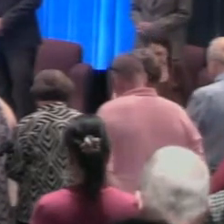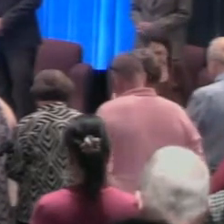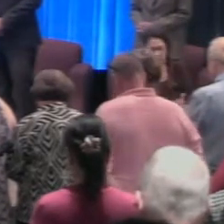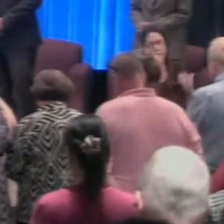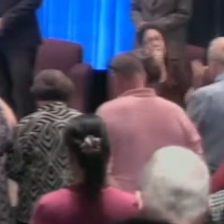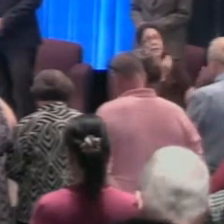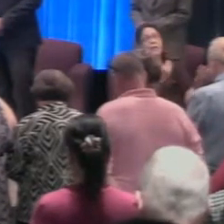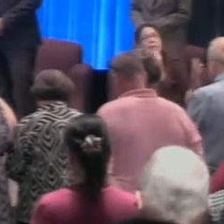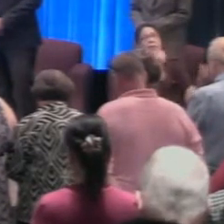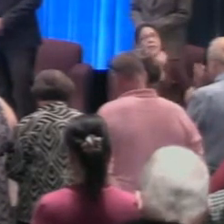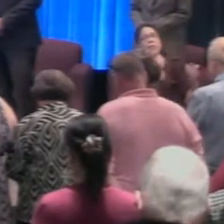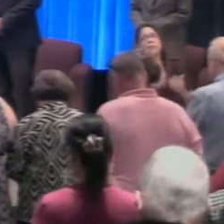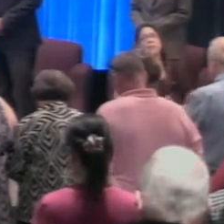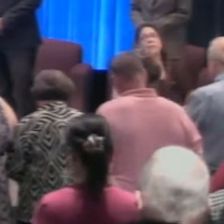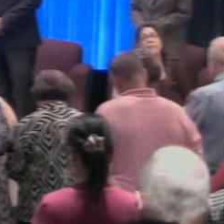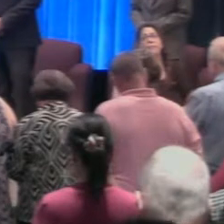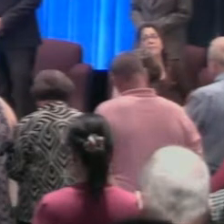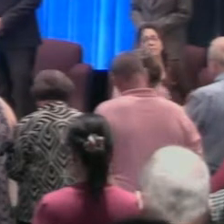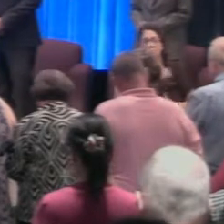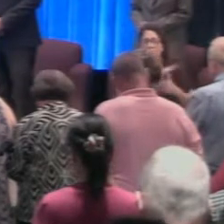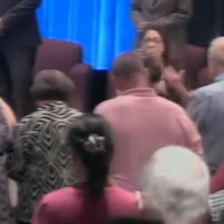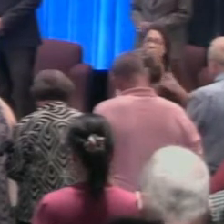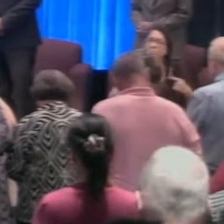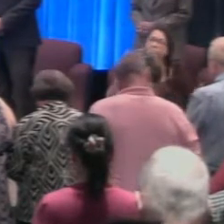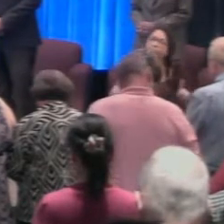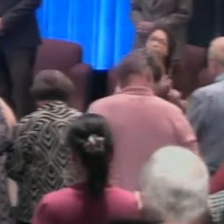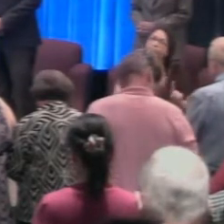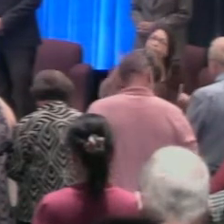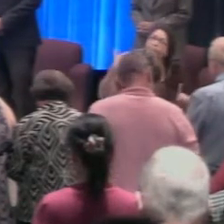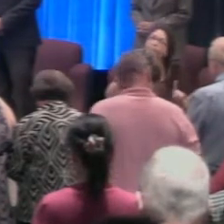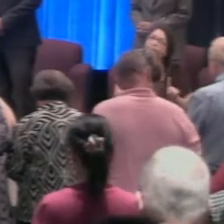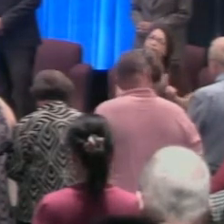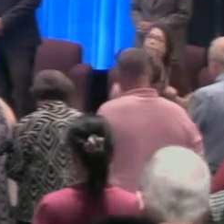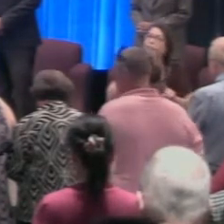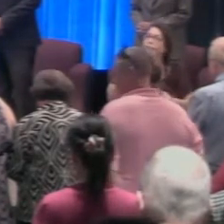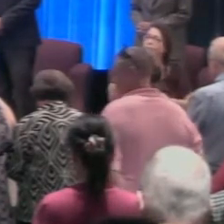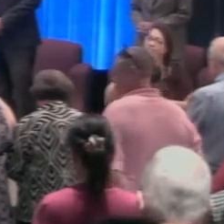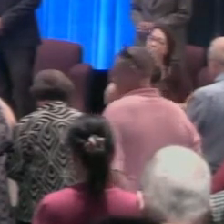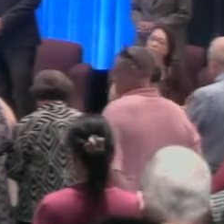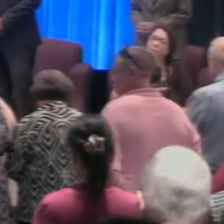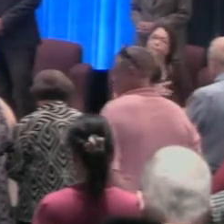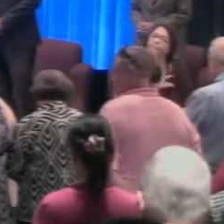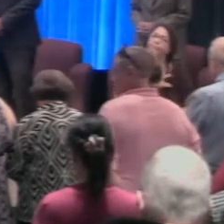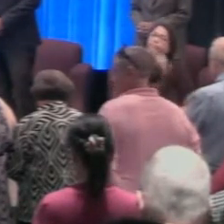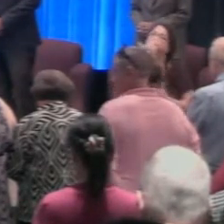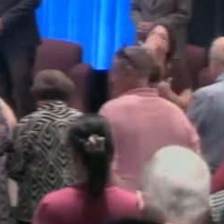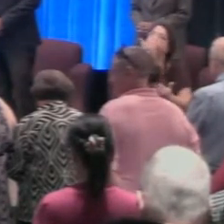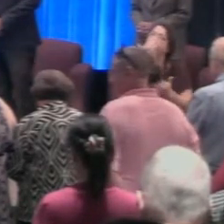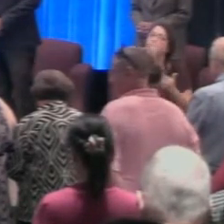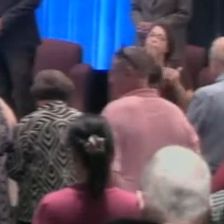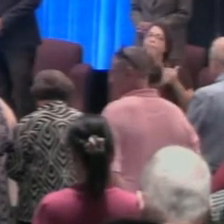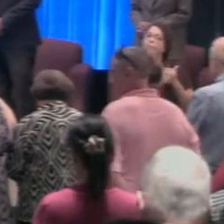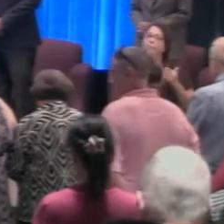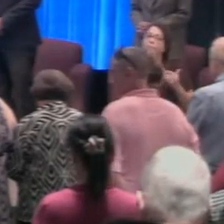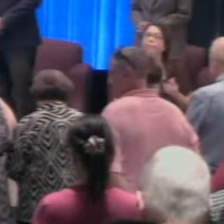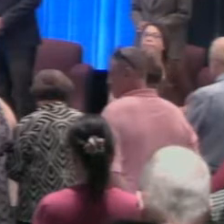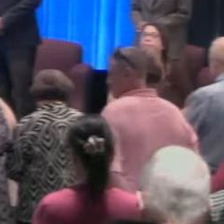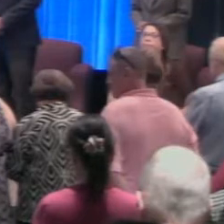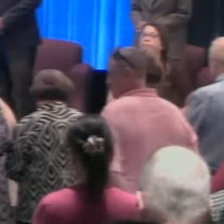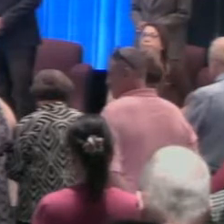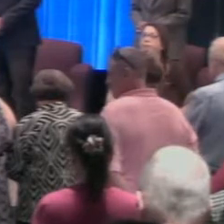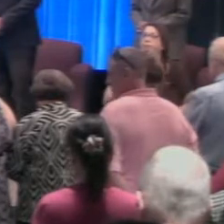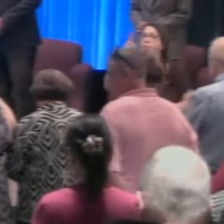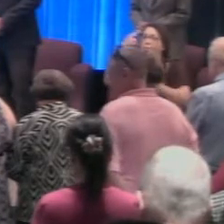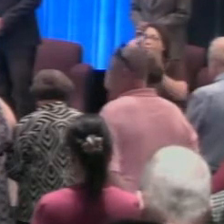you for what has been, and we pray that you make us grateful for what is yet to be. In your most holy name